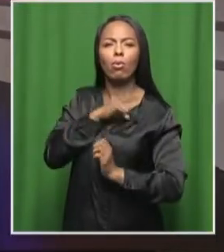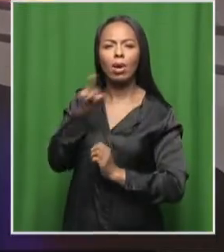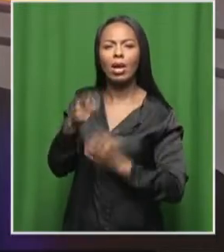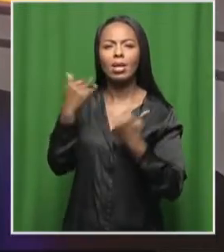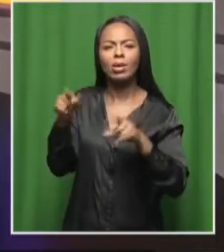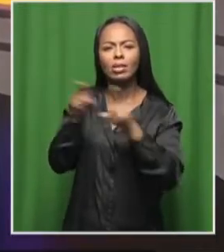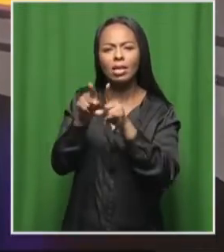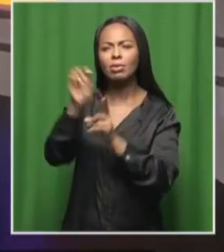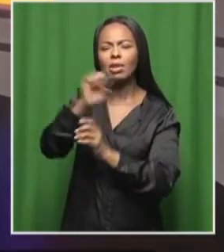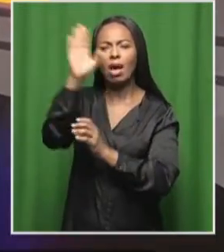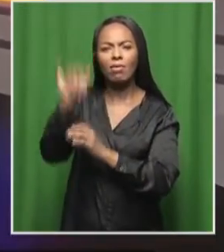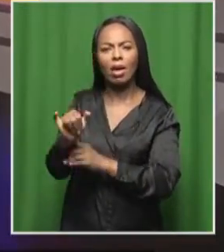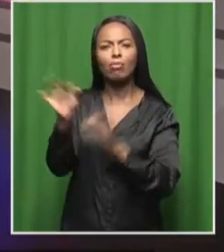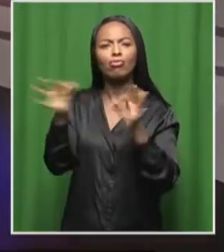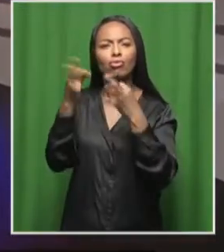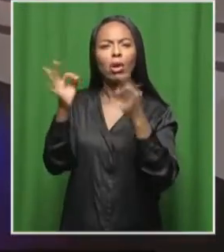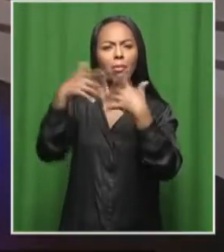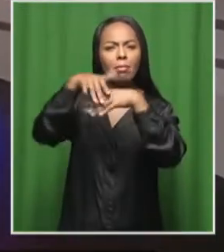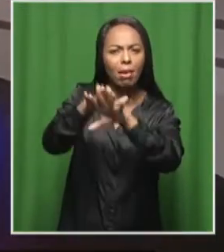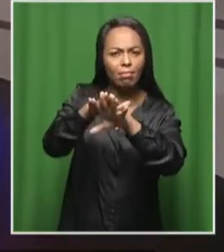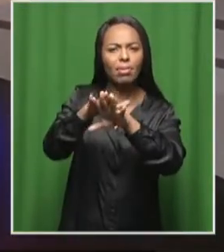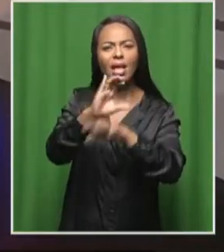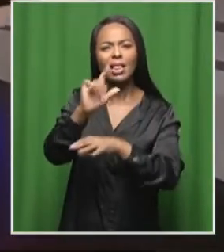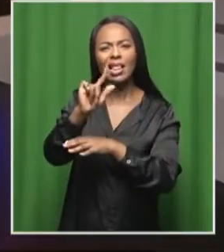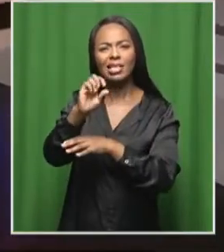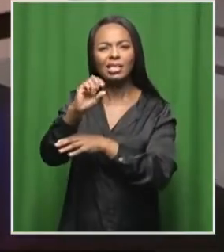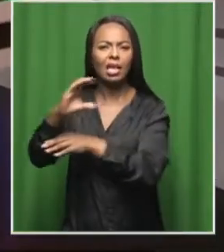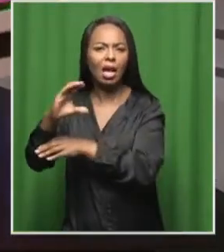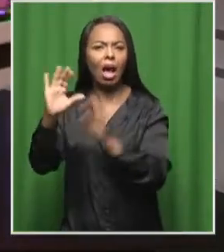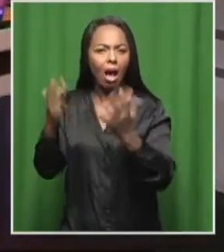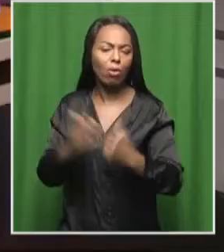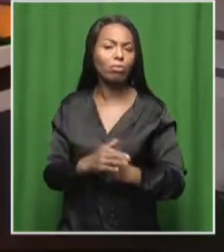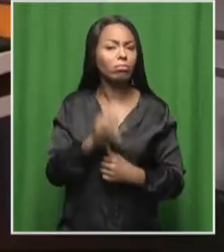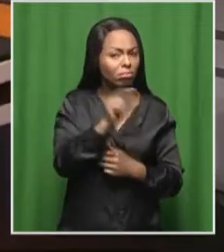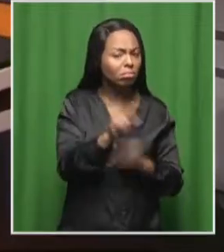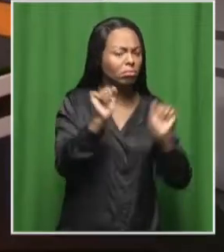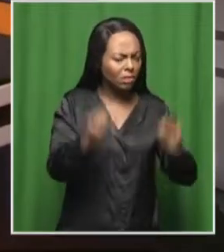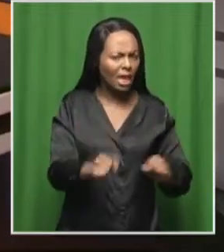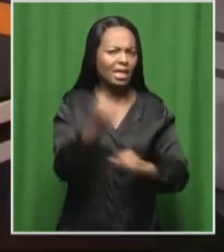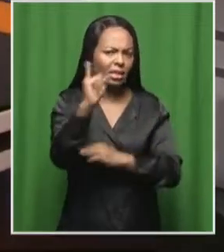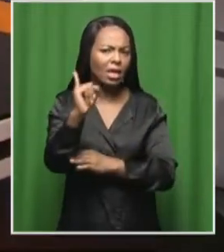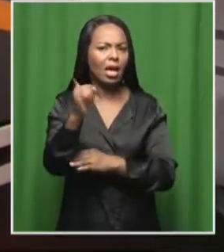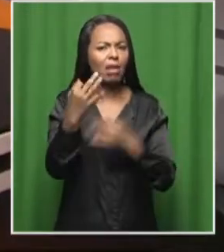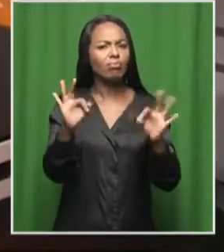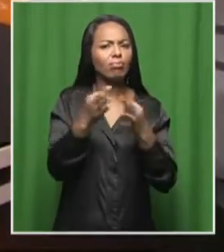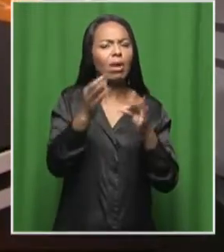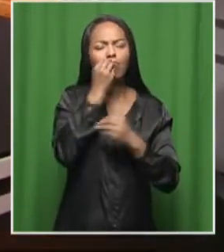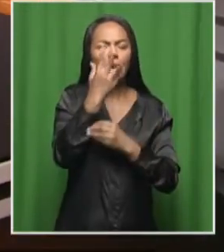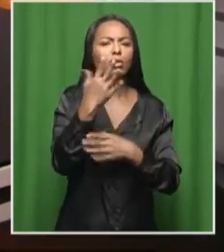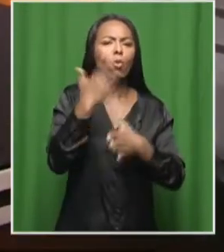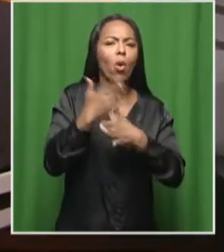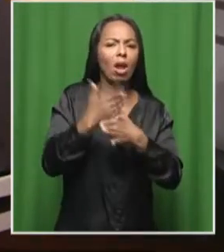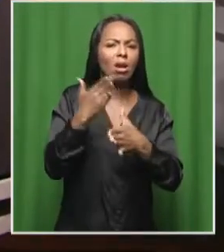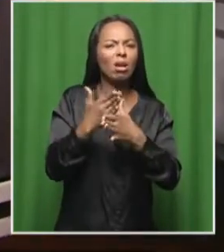South African classic? It is still a South African classic. It's amazing work. It's well written. It's about our